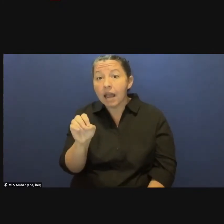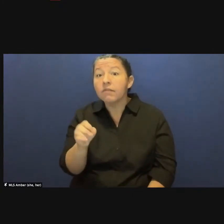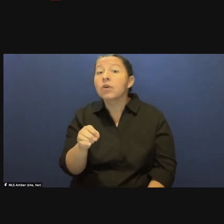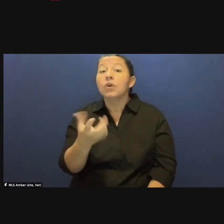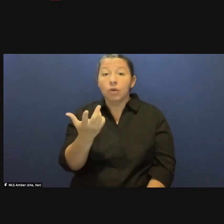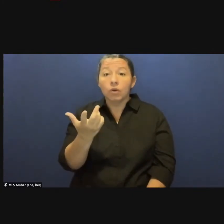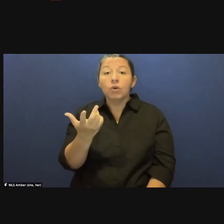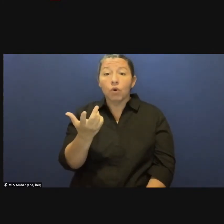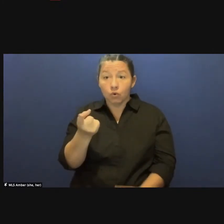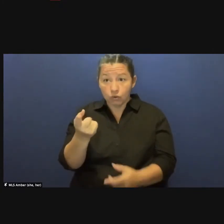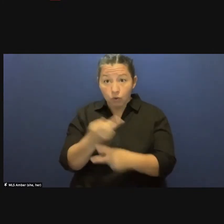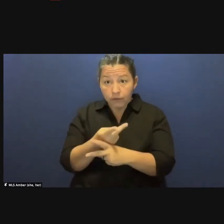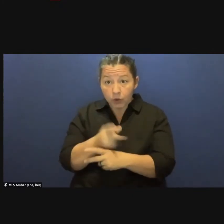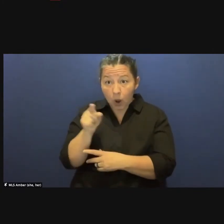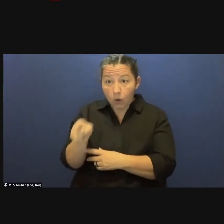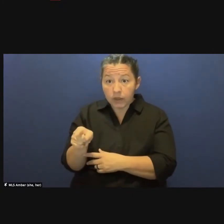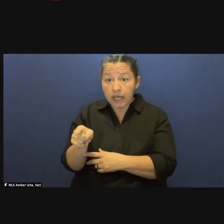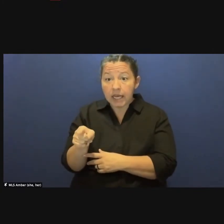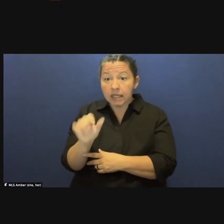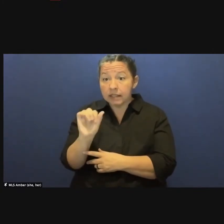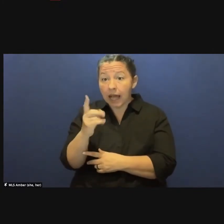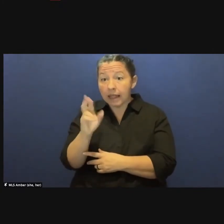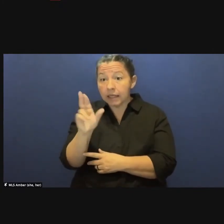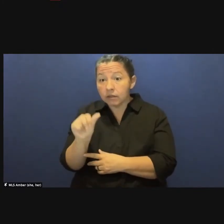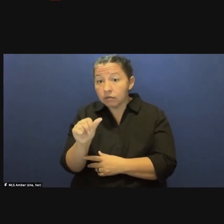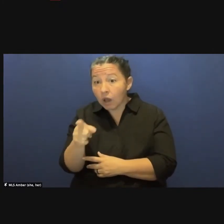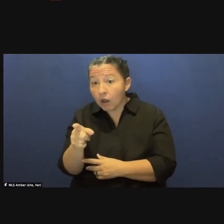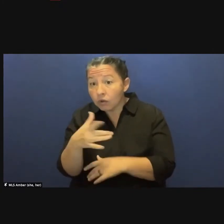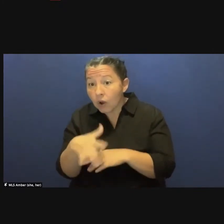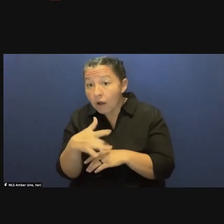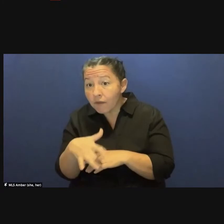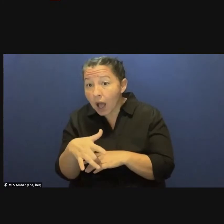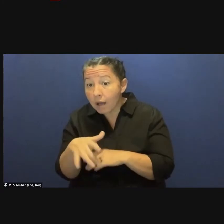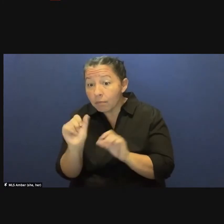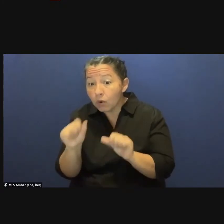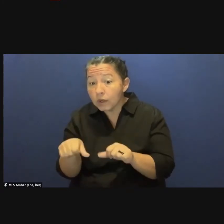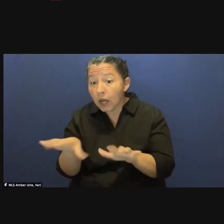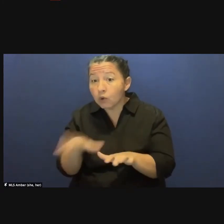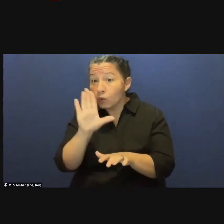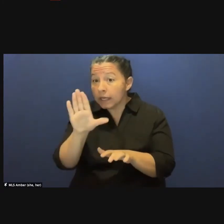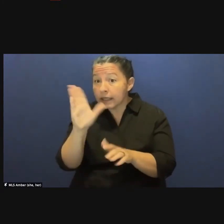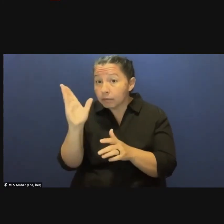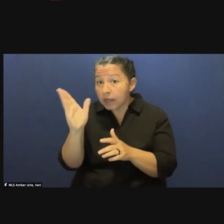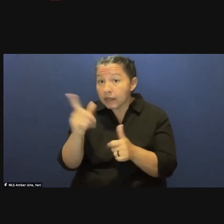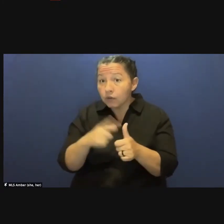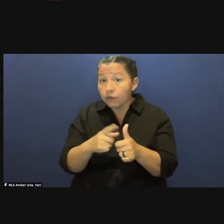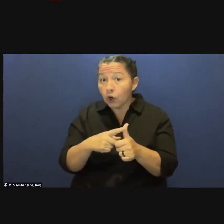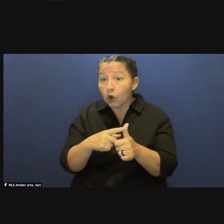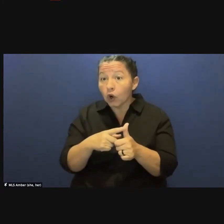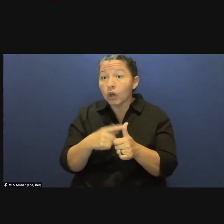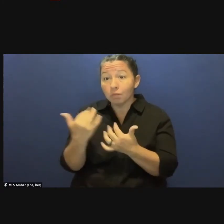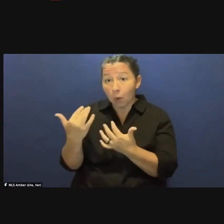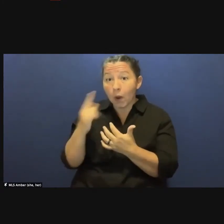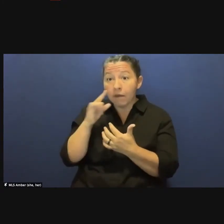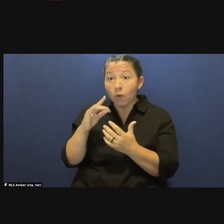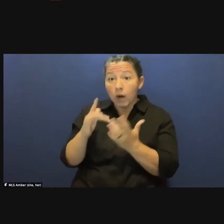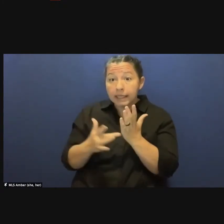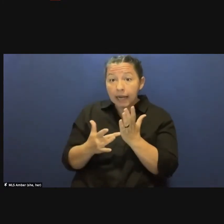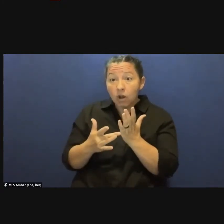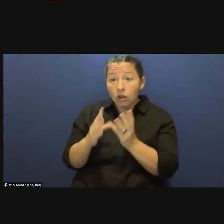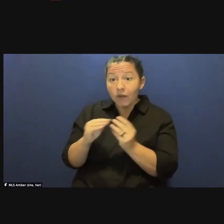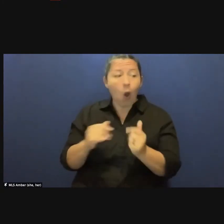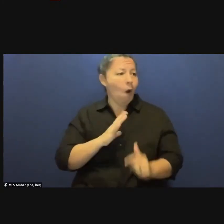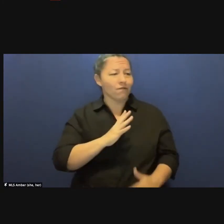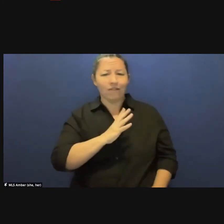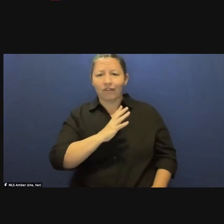it out, I wondered if Alexandra is online and he can give his presentation and we swap it around. Alexandra, are you ready? Yeah, it's fine with me.